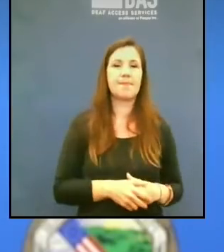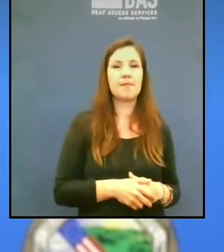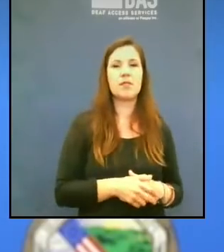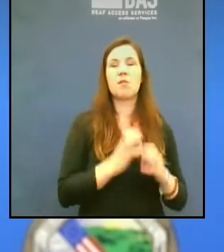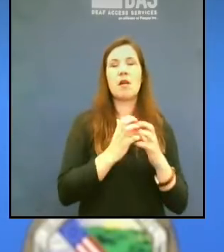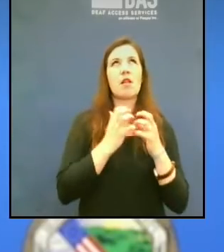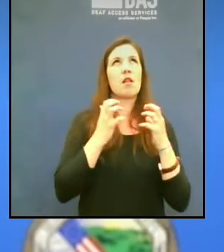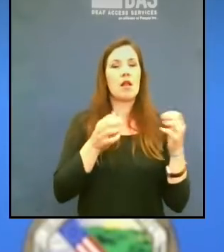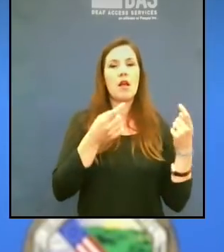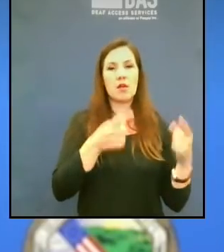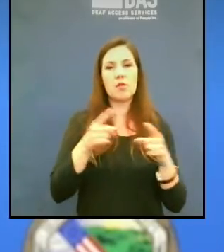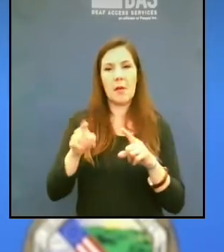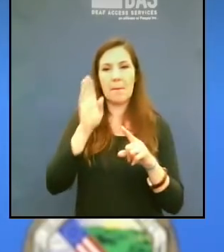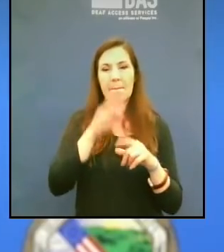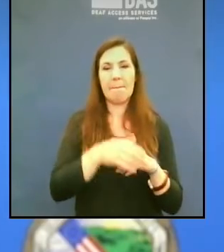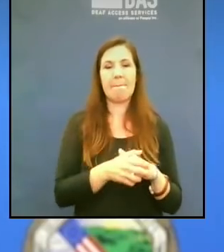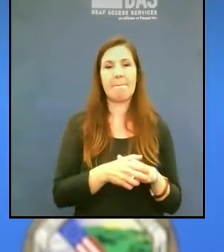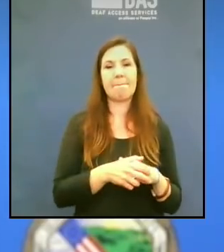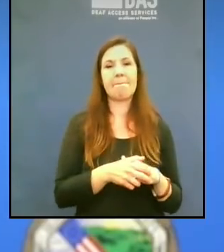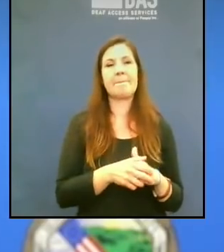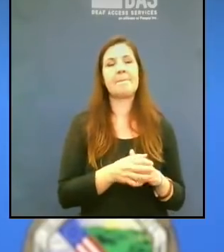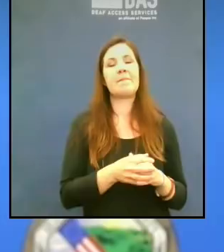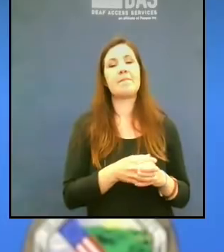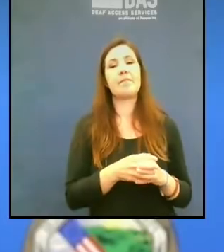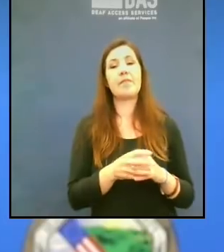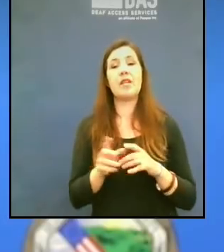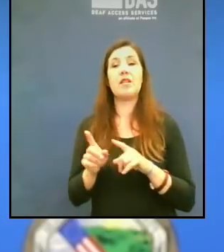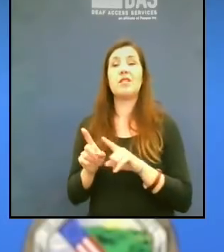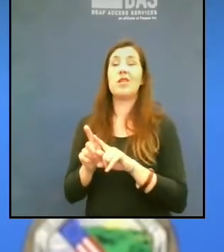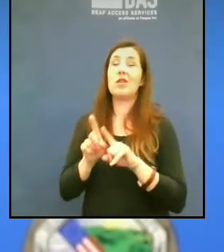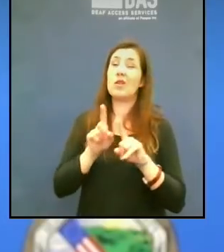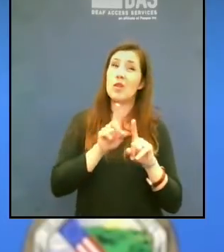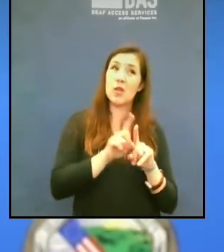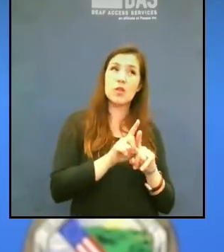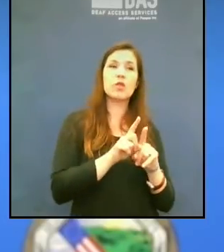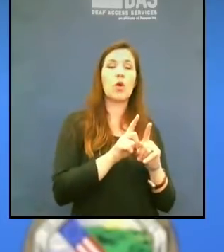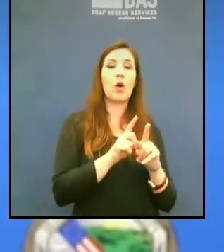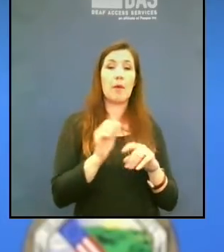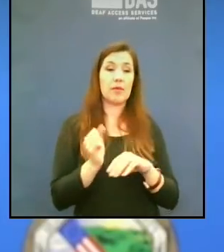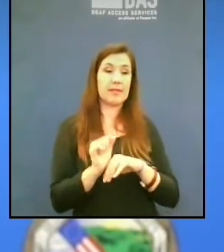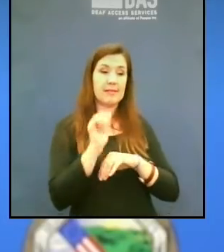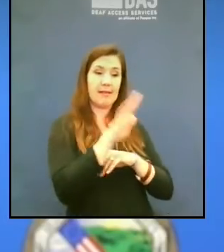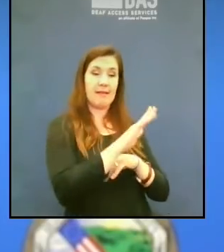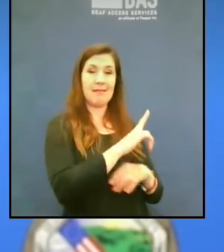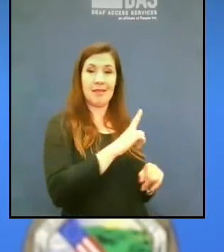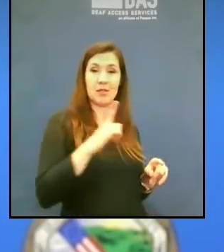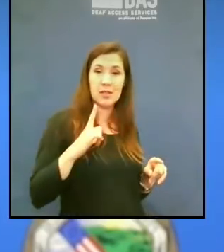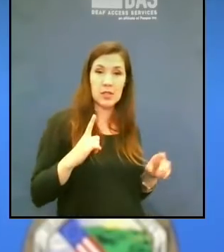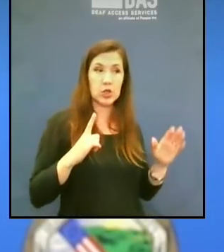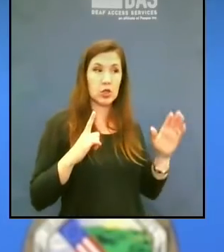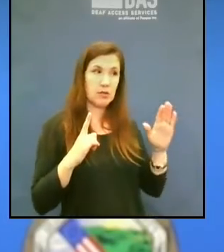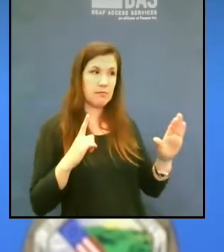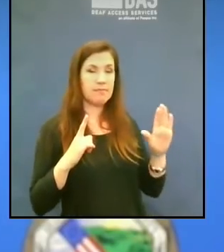going to be a lot that goes on in the package, and it's also going to be dependent on what we send over to the legislature with the